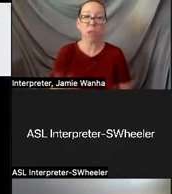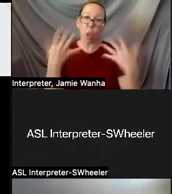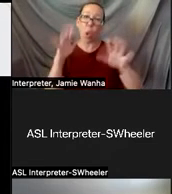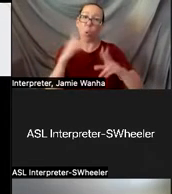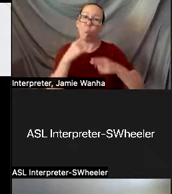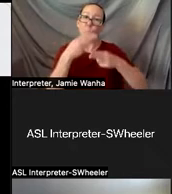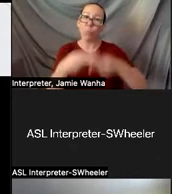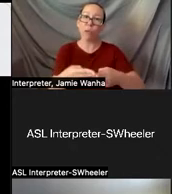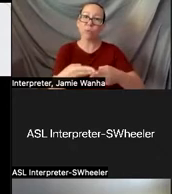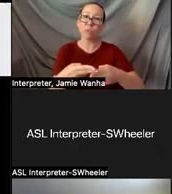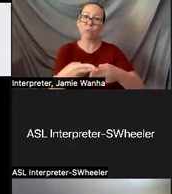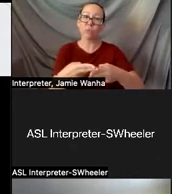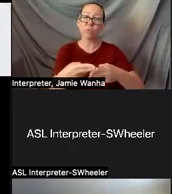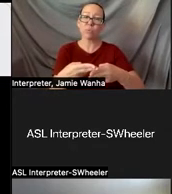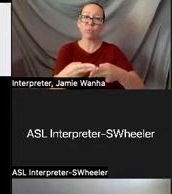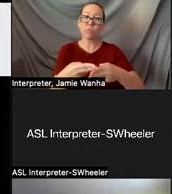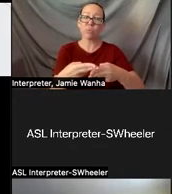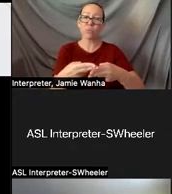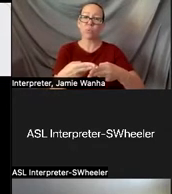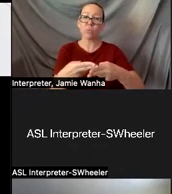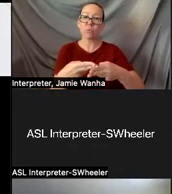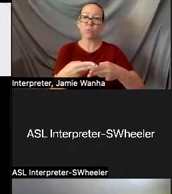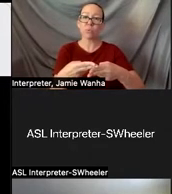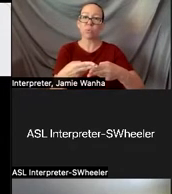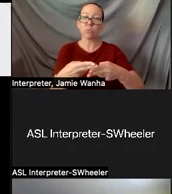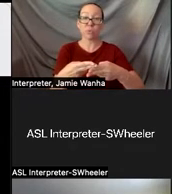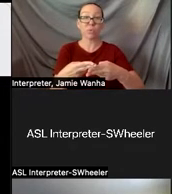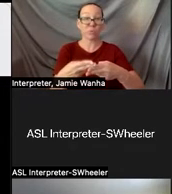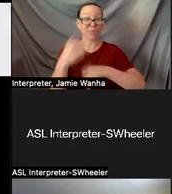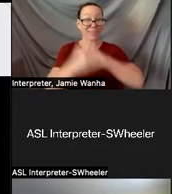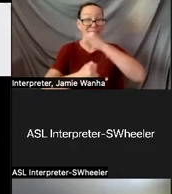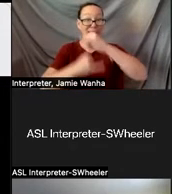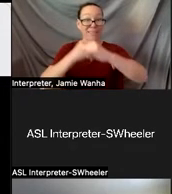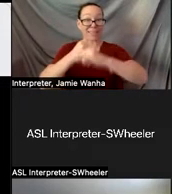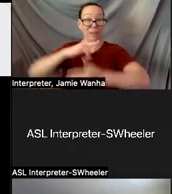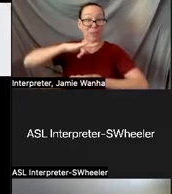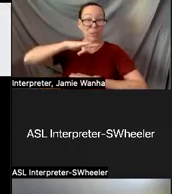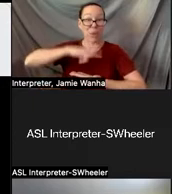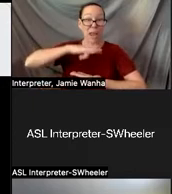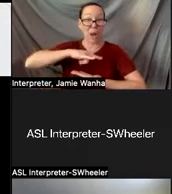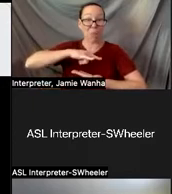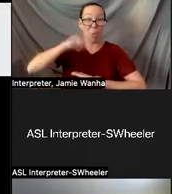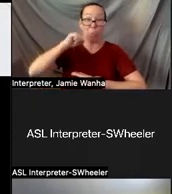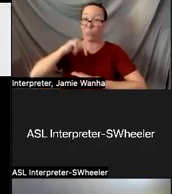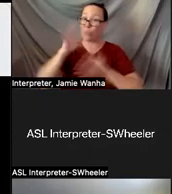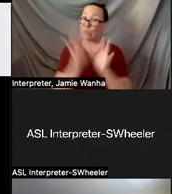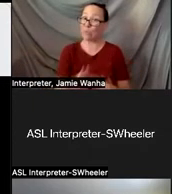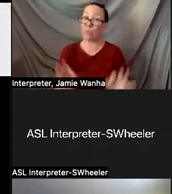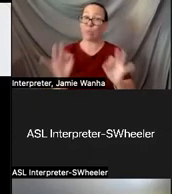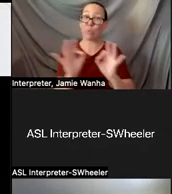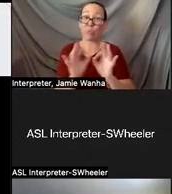about the international airport is in a very, very critical place. They are aware of this. They are